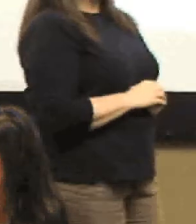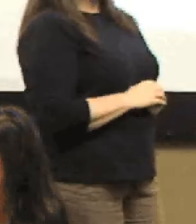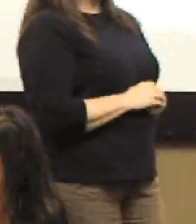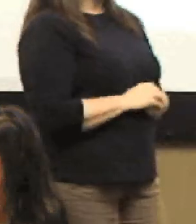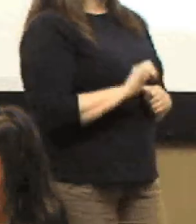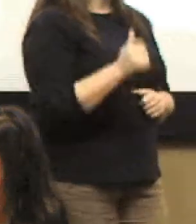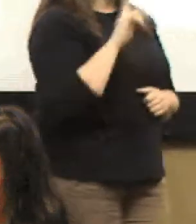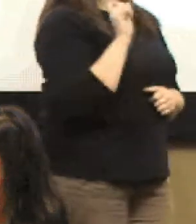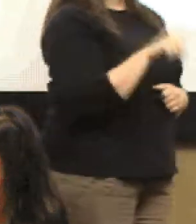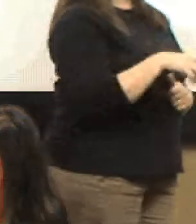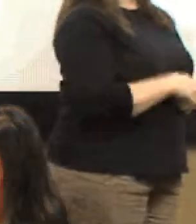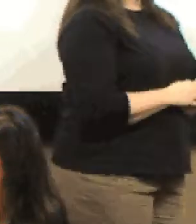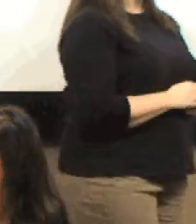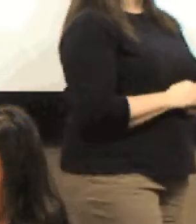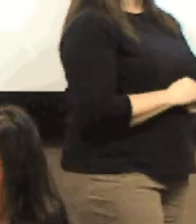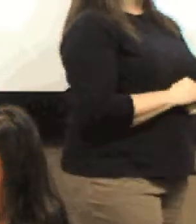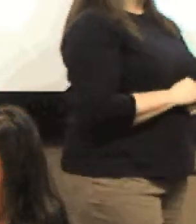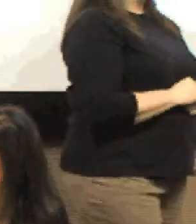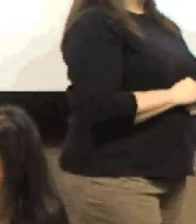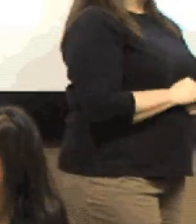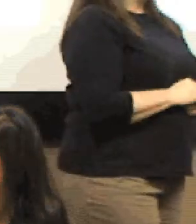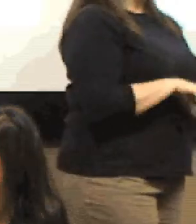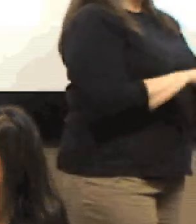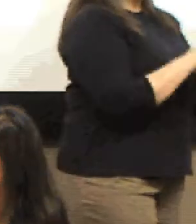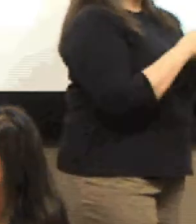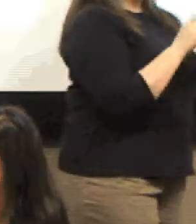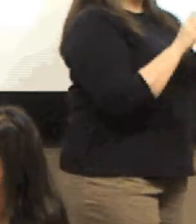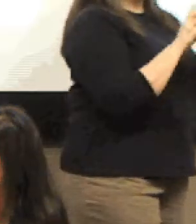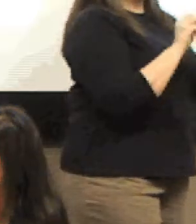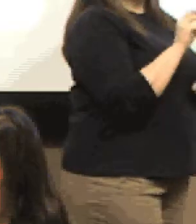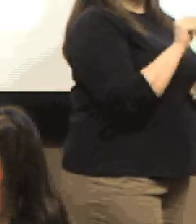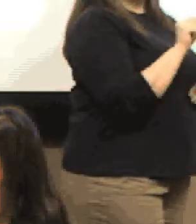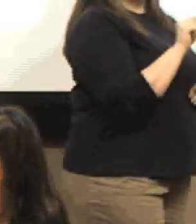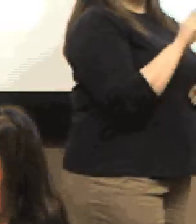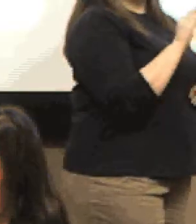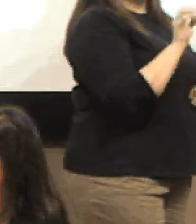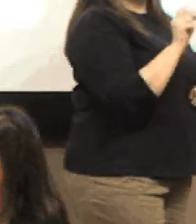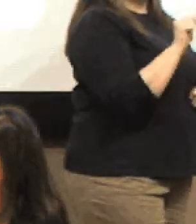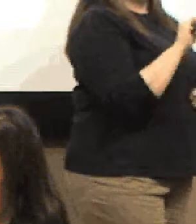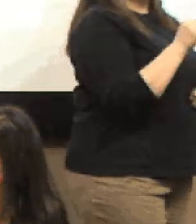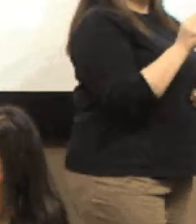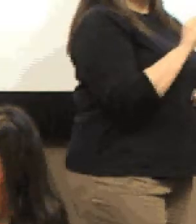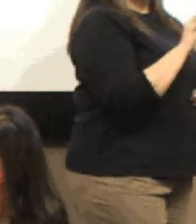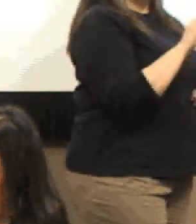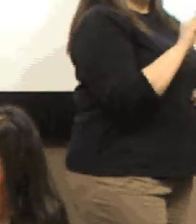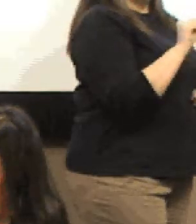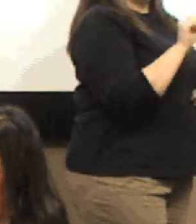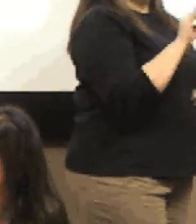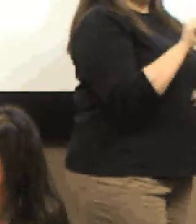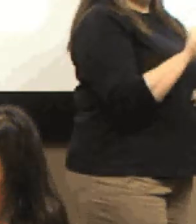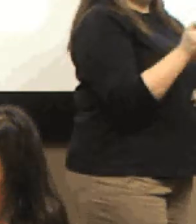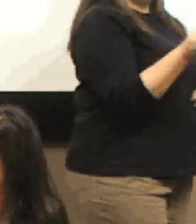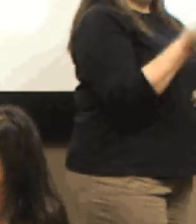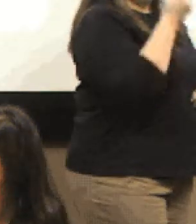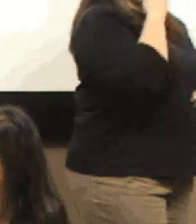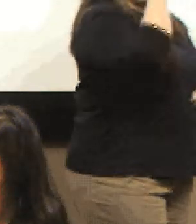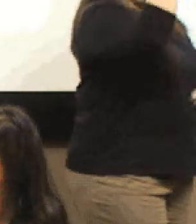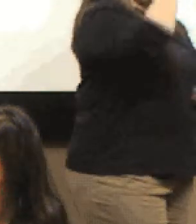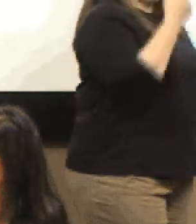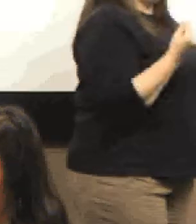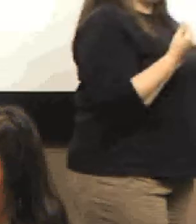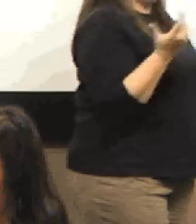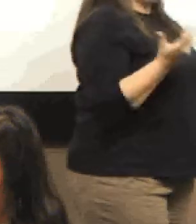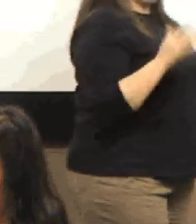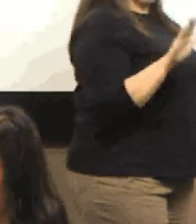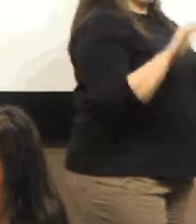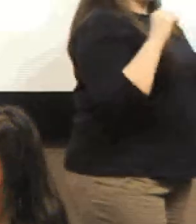question. Matthew also mentioned Warren Buffett and Jeff Bezos. What have they been best at? What's